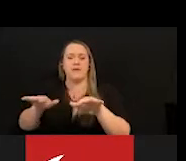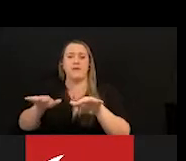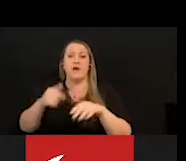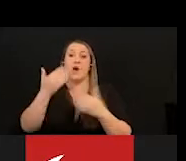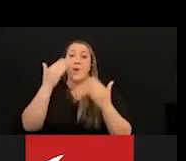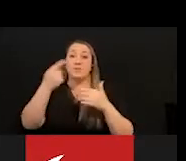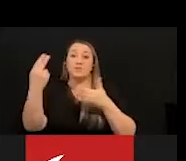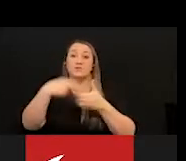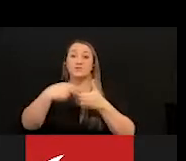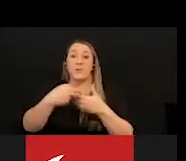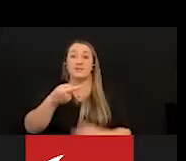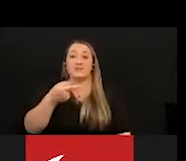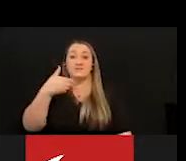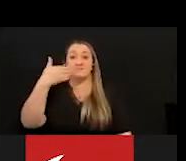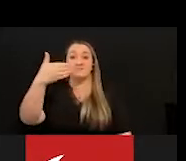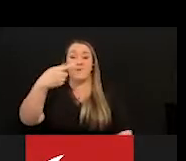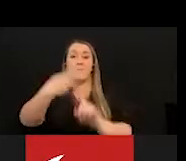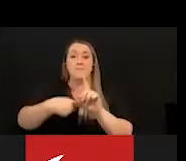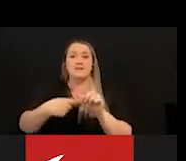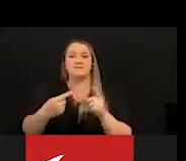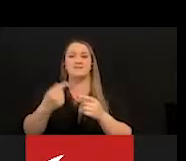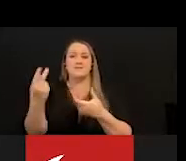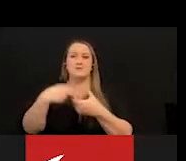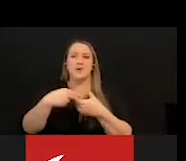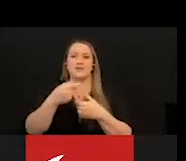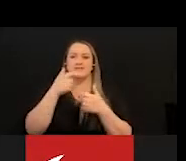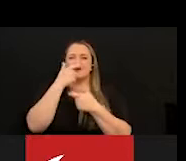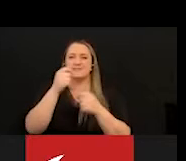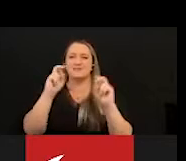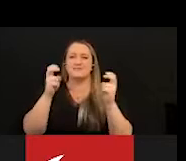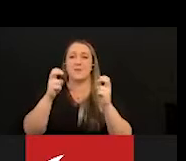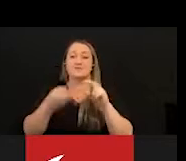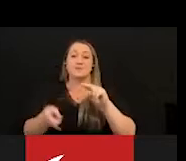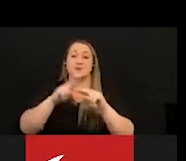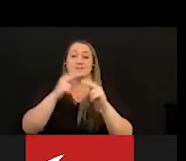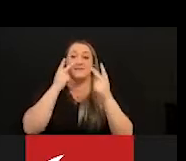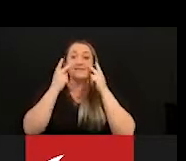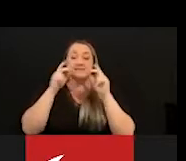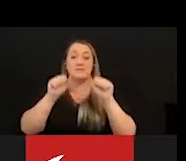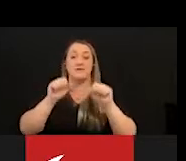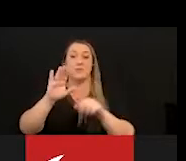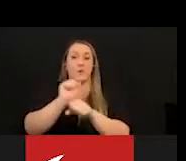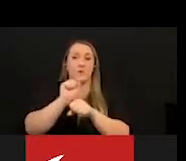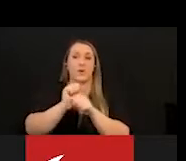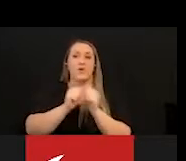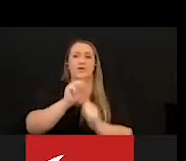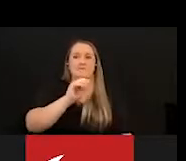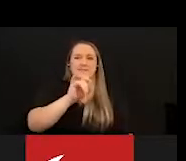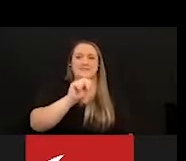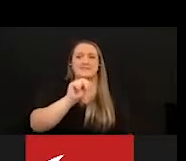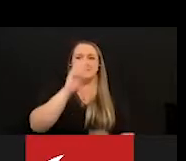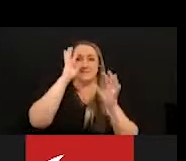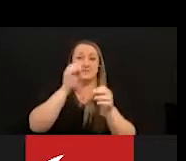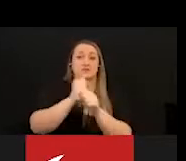explore other topics of interest, such as raising the visibility of your work with media and decision makers and reaching new